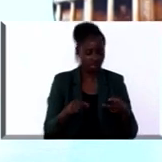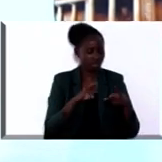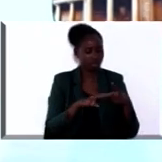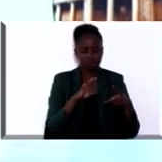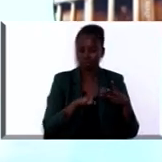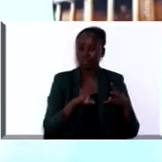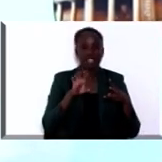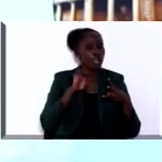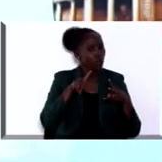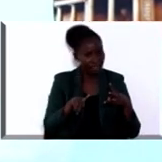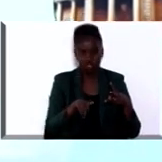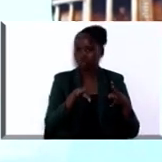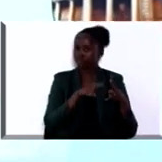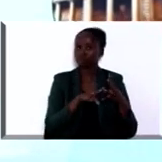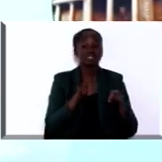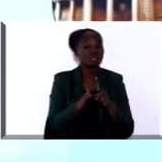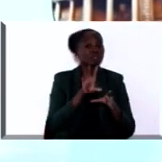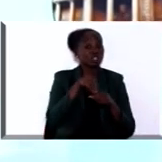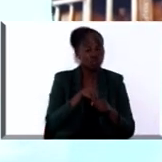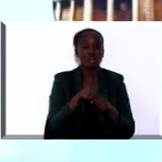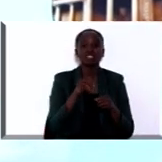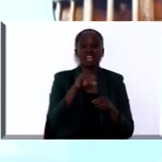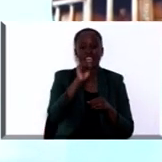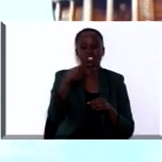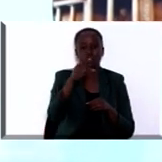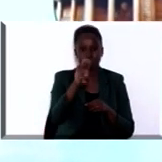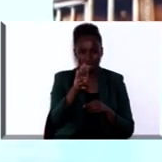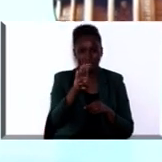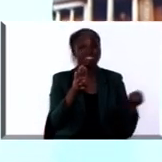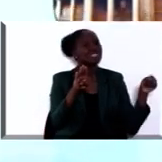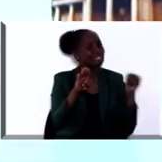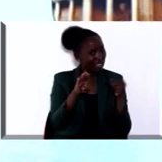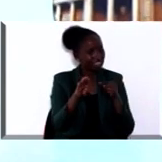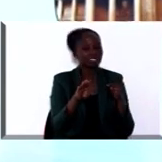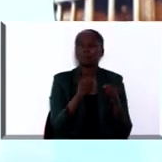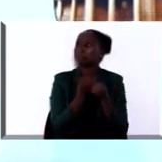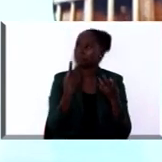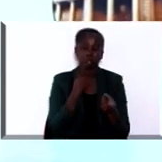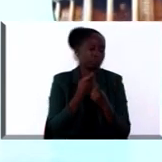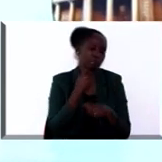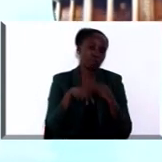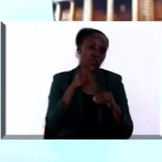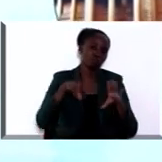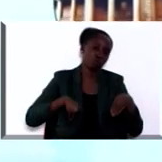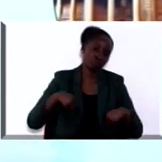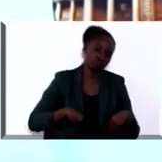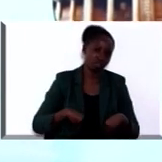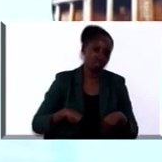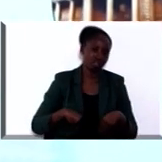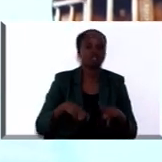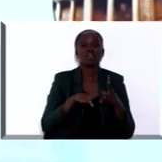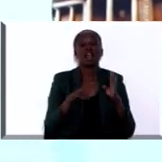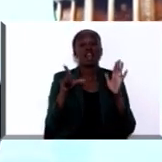of Education, including school governing bodies, major areas of complaints around corruption. The